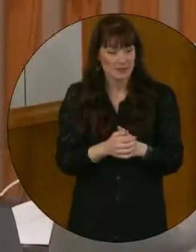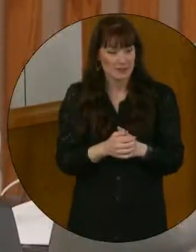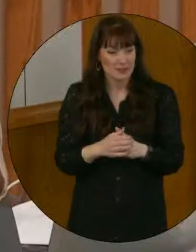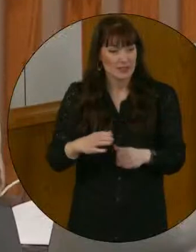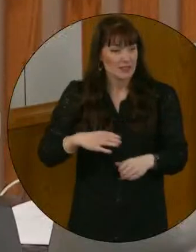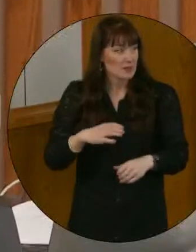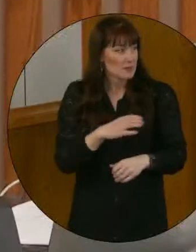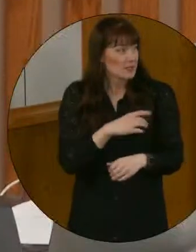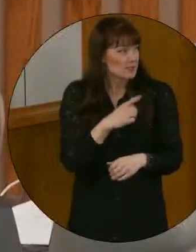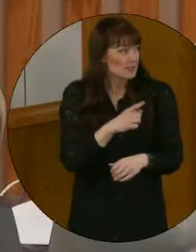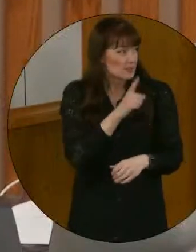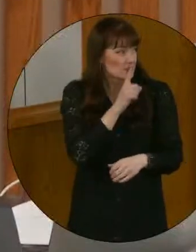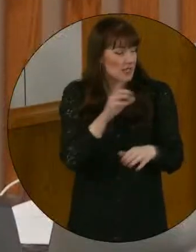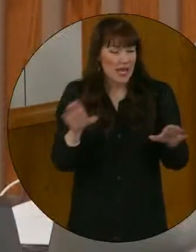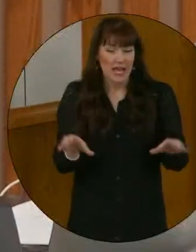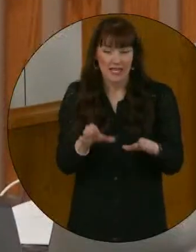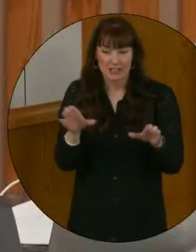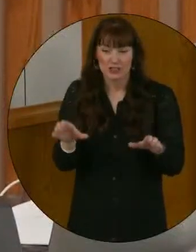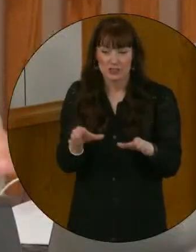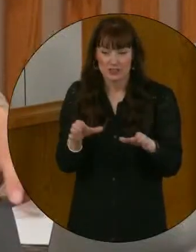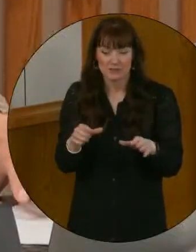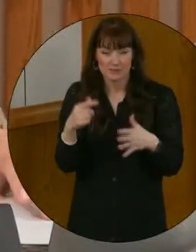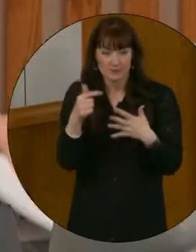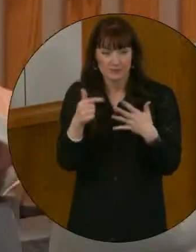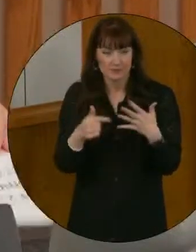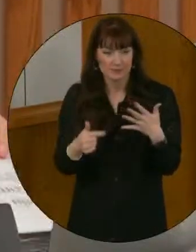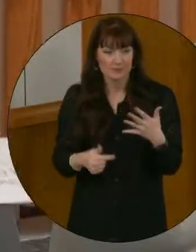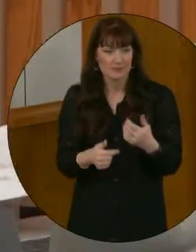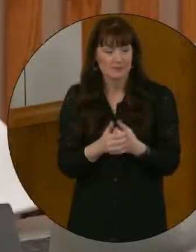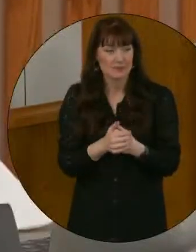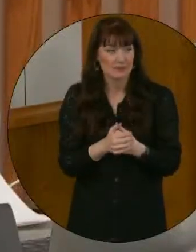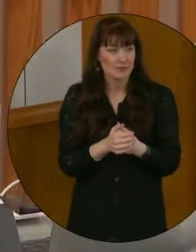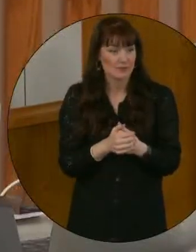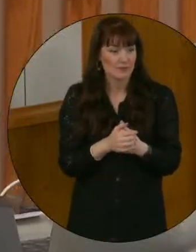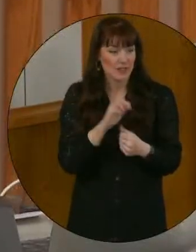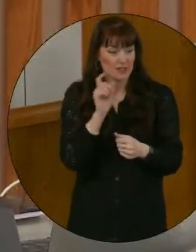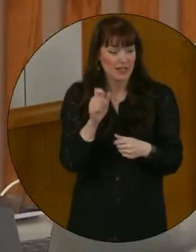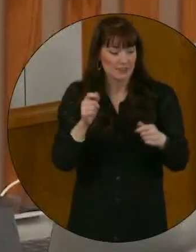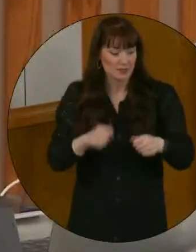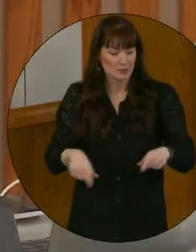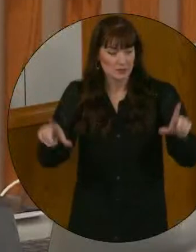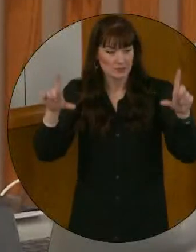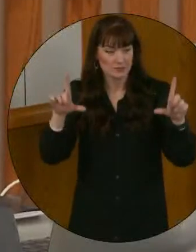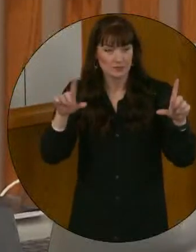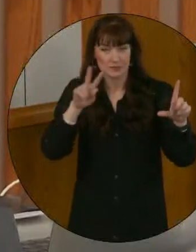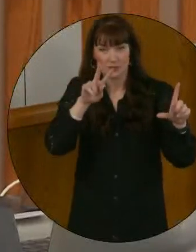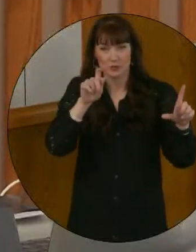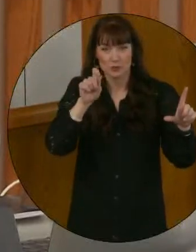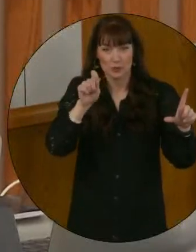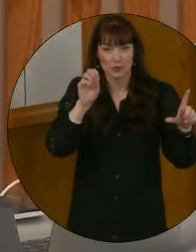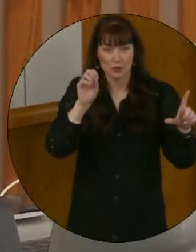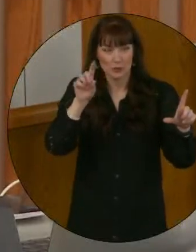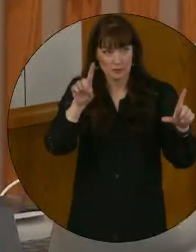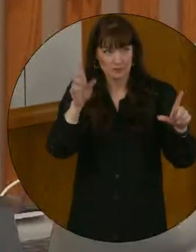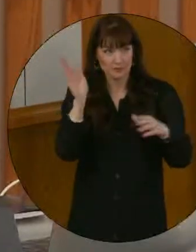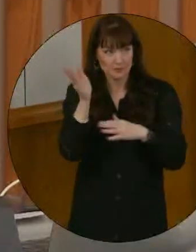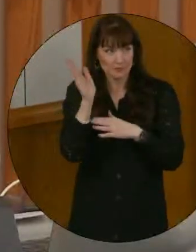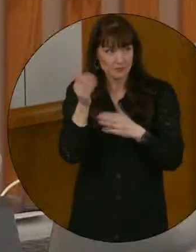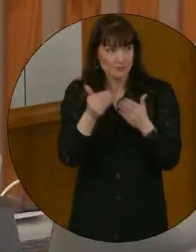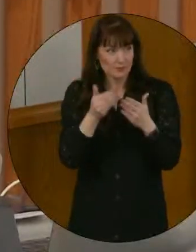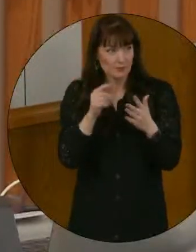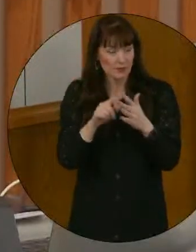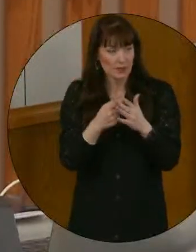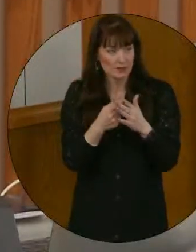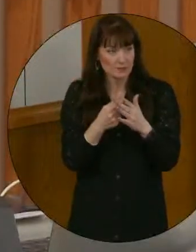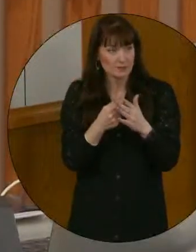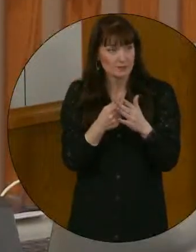Now, this is an action item. I'm going to ask us to pull up the 2.01 presentation. Before we continue to open